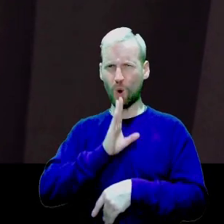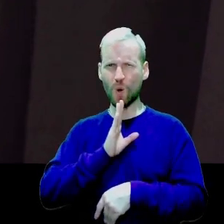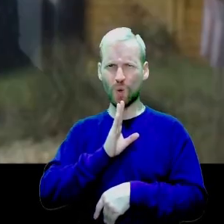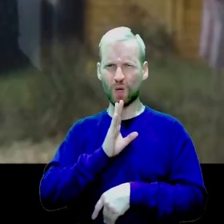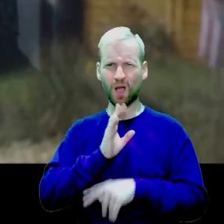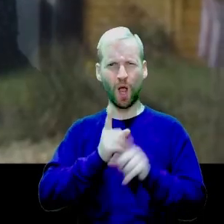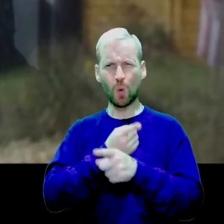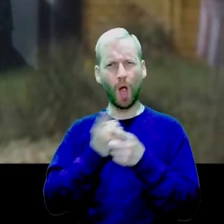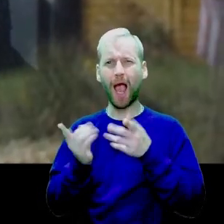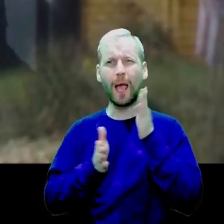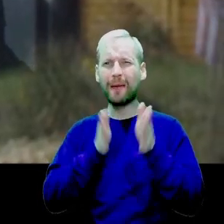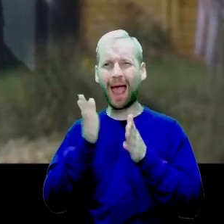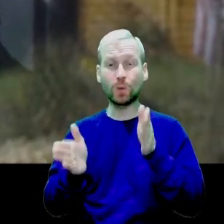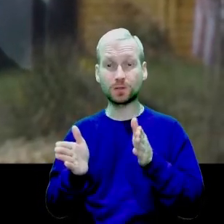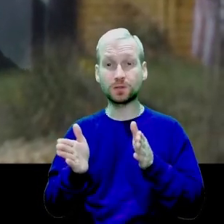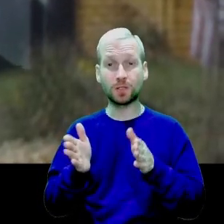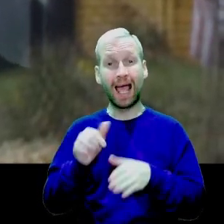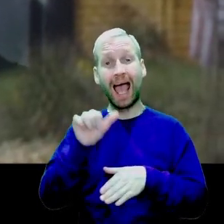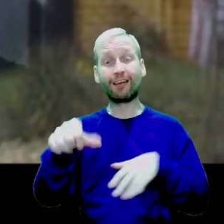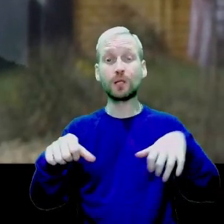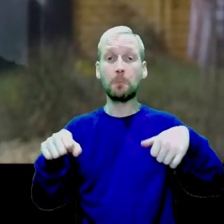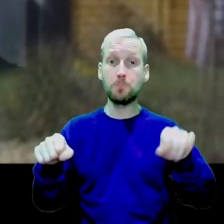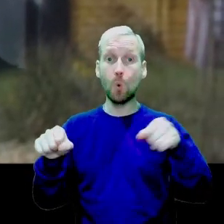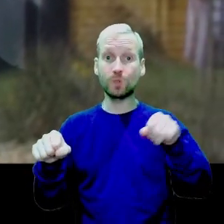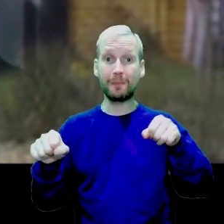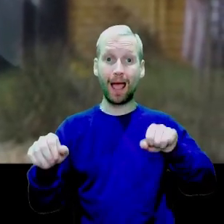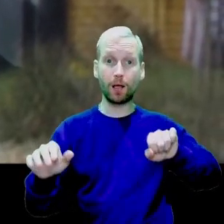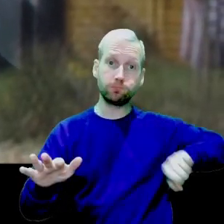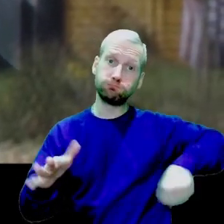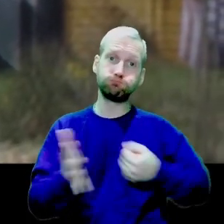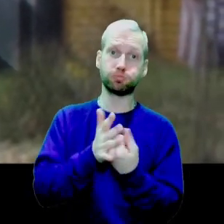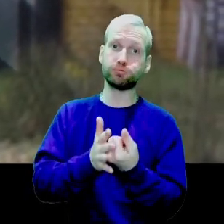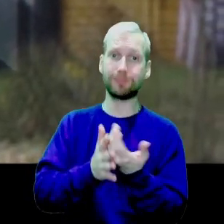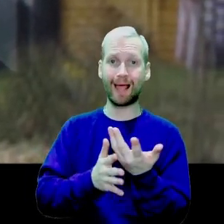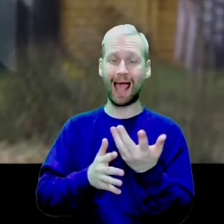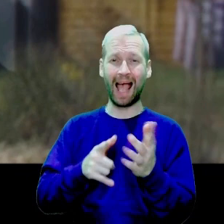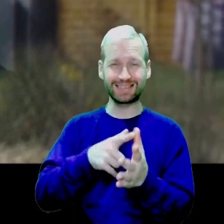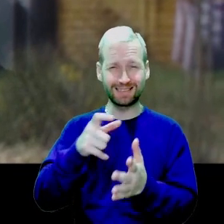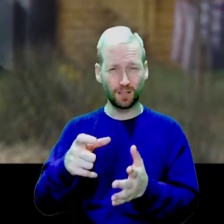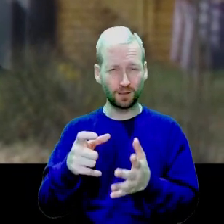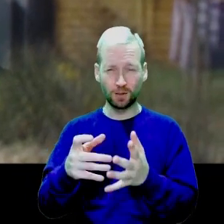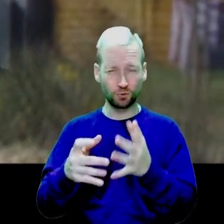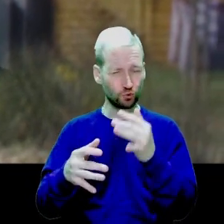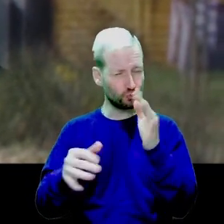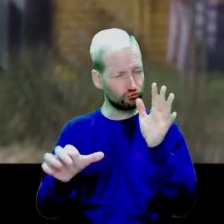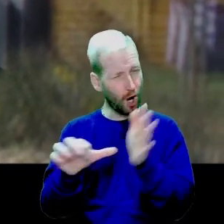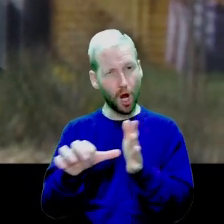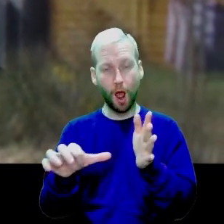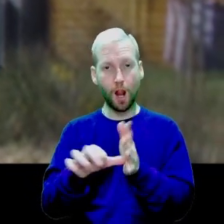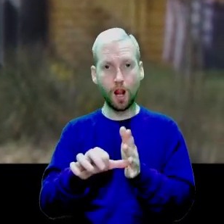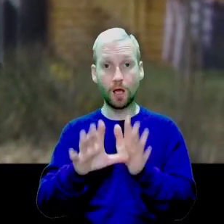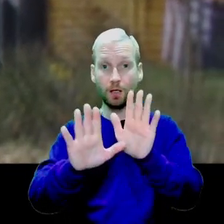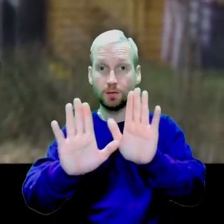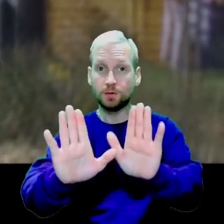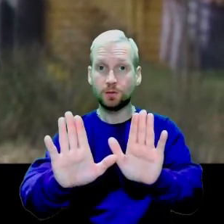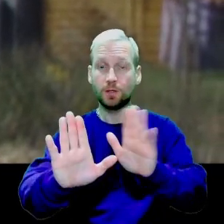about, or after the motorbike accident you've struggled. Take a deep